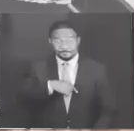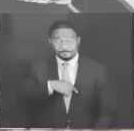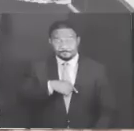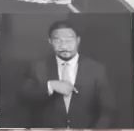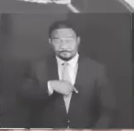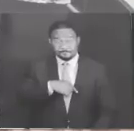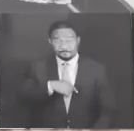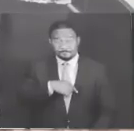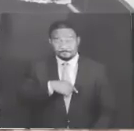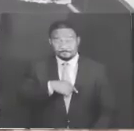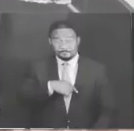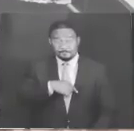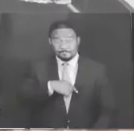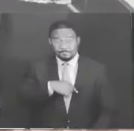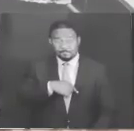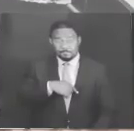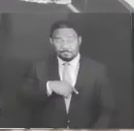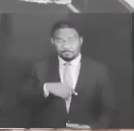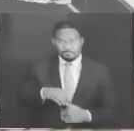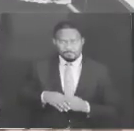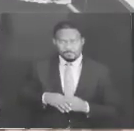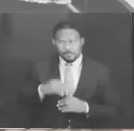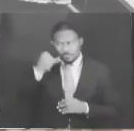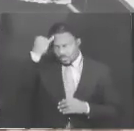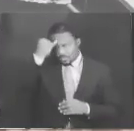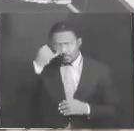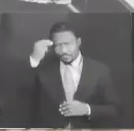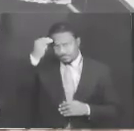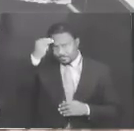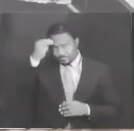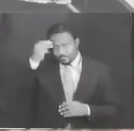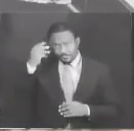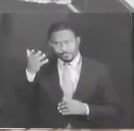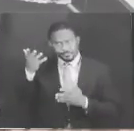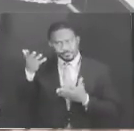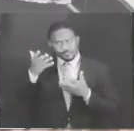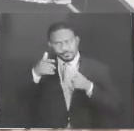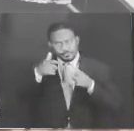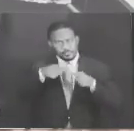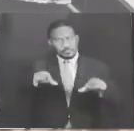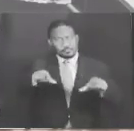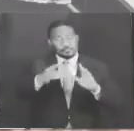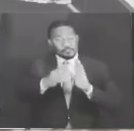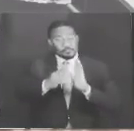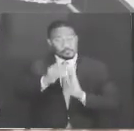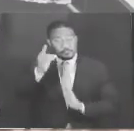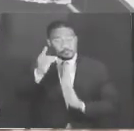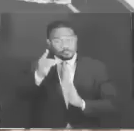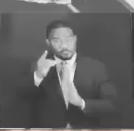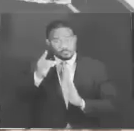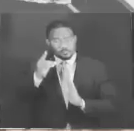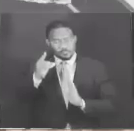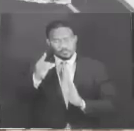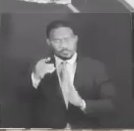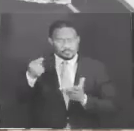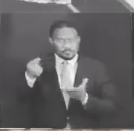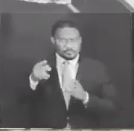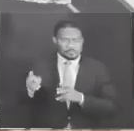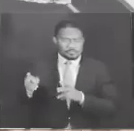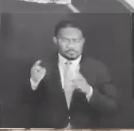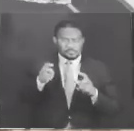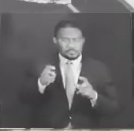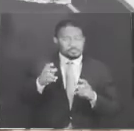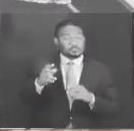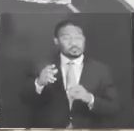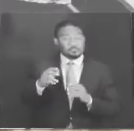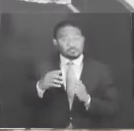is driven by President Mahama's unwavering commitment to decentralization development, as articulated in Chapter 20